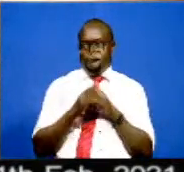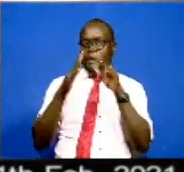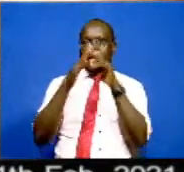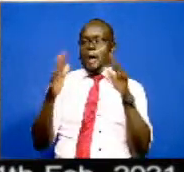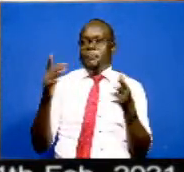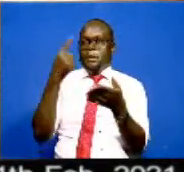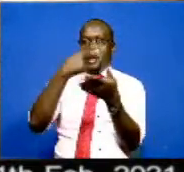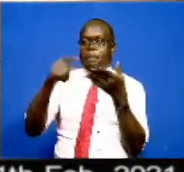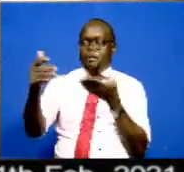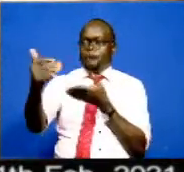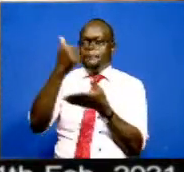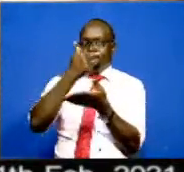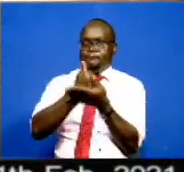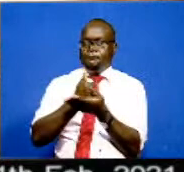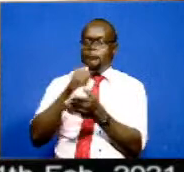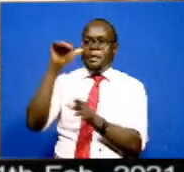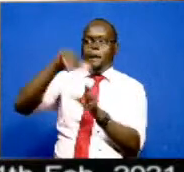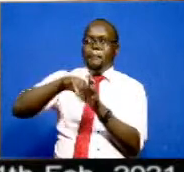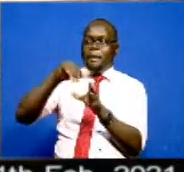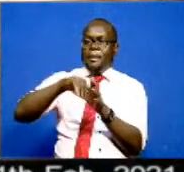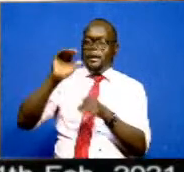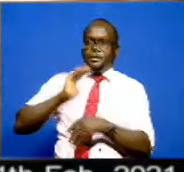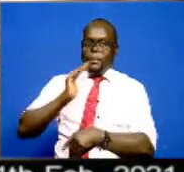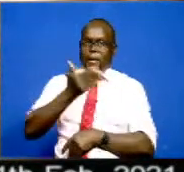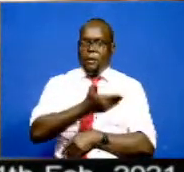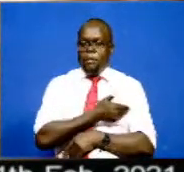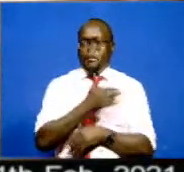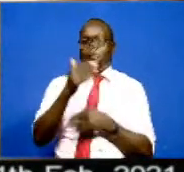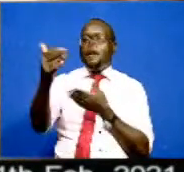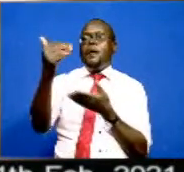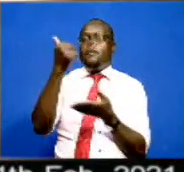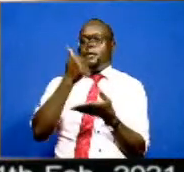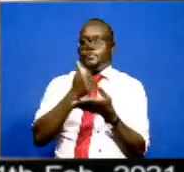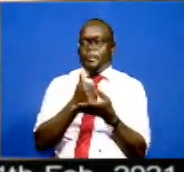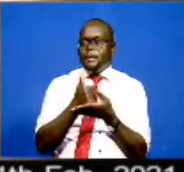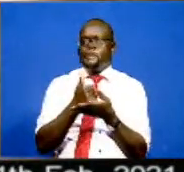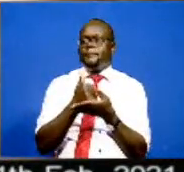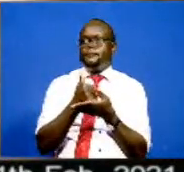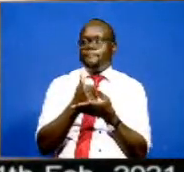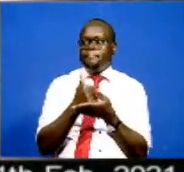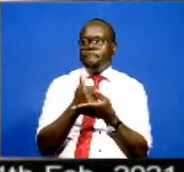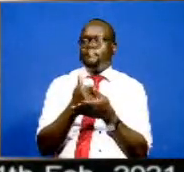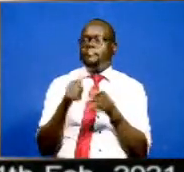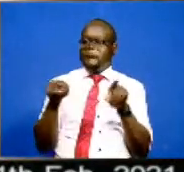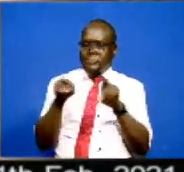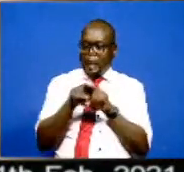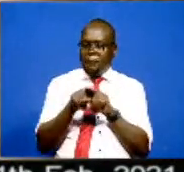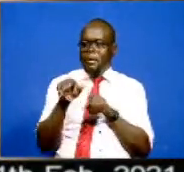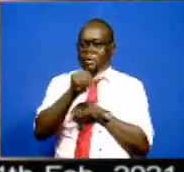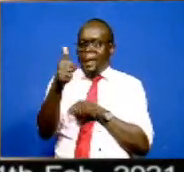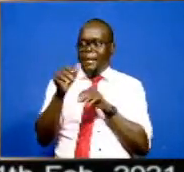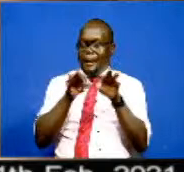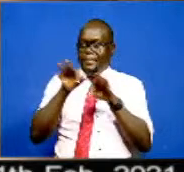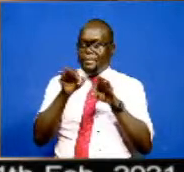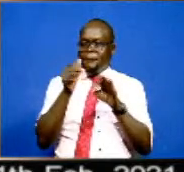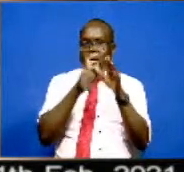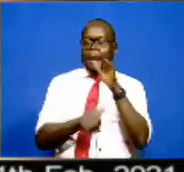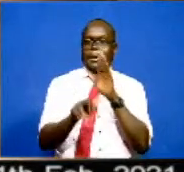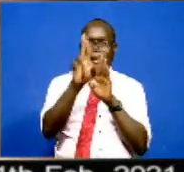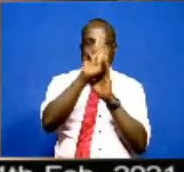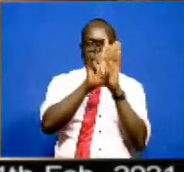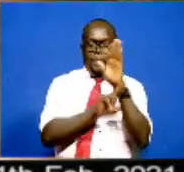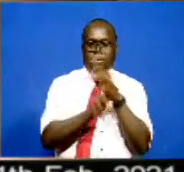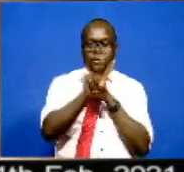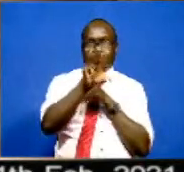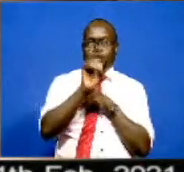approves the appointment of the following members to the Committee on Appointments, in addition to those specified under standing under